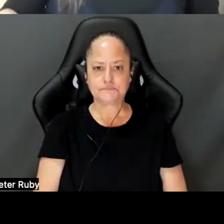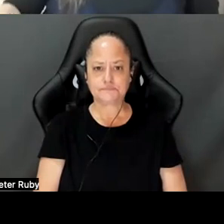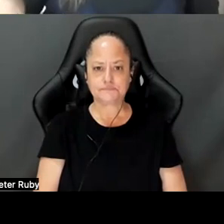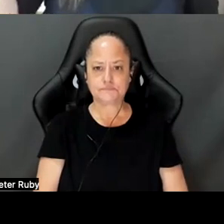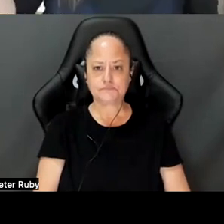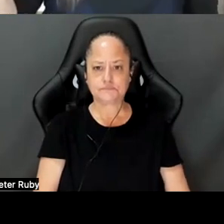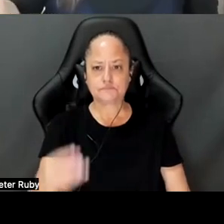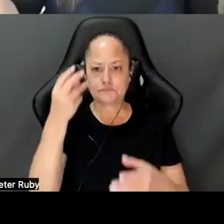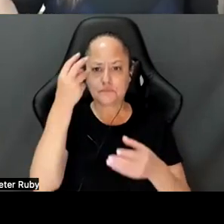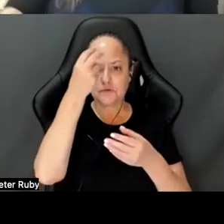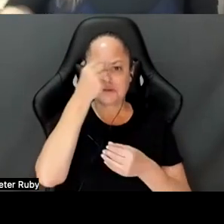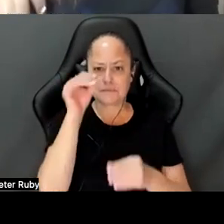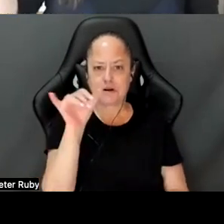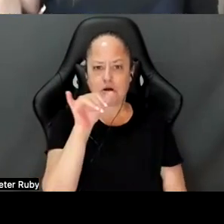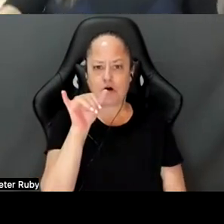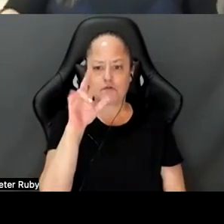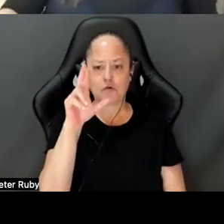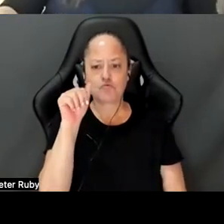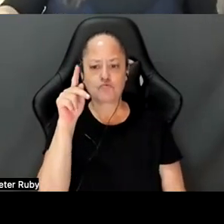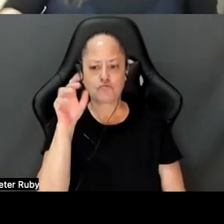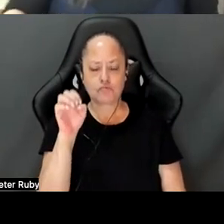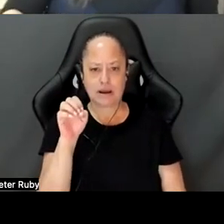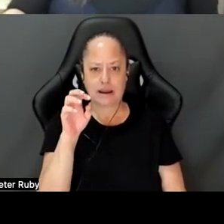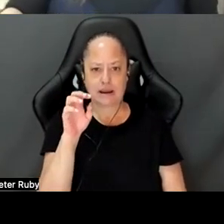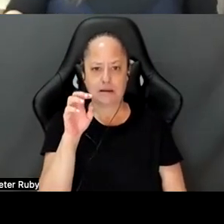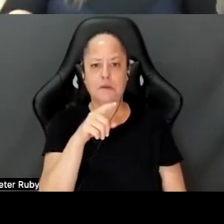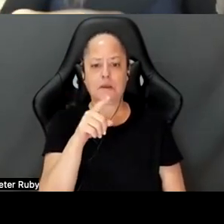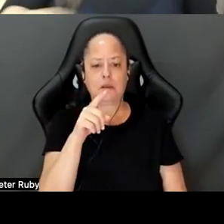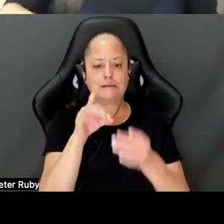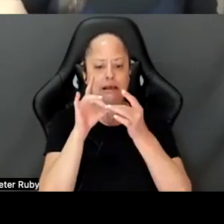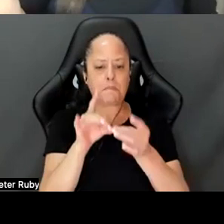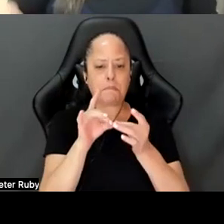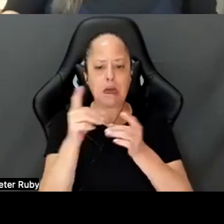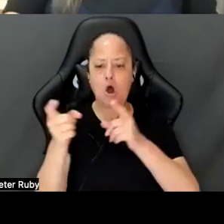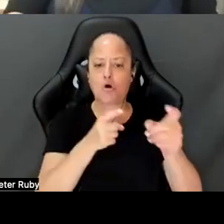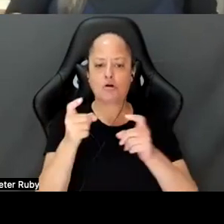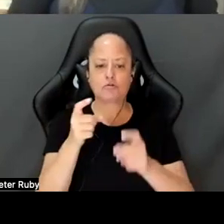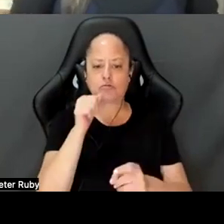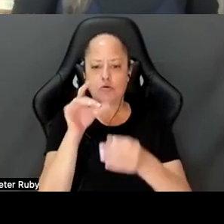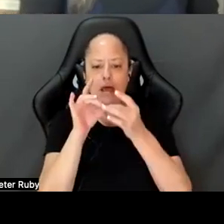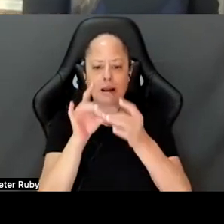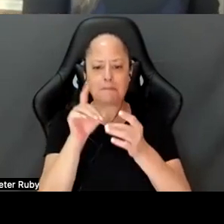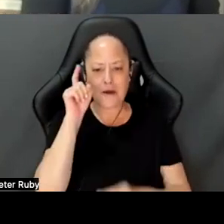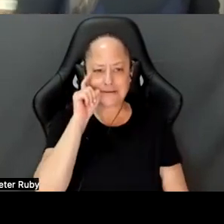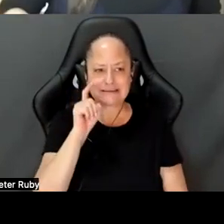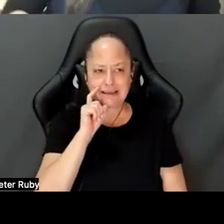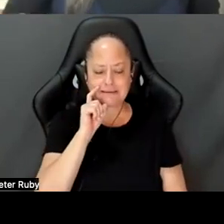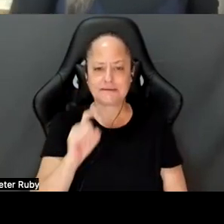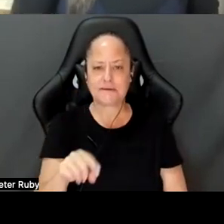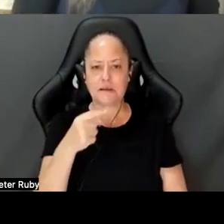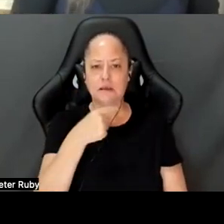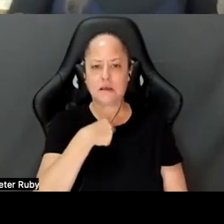I was thinking about also with rape, is that rape is about control and it's not about sex. So